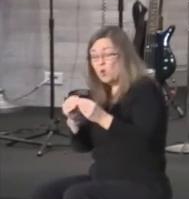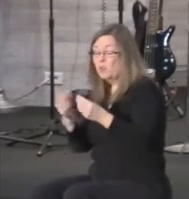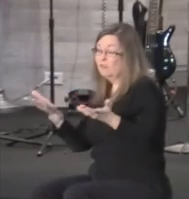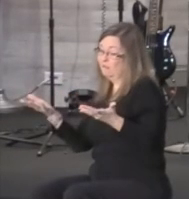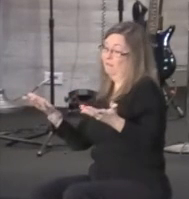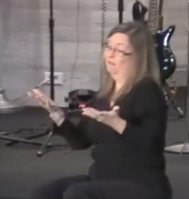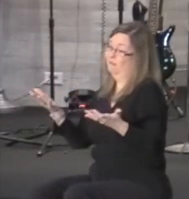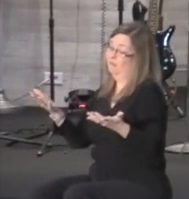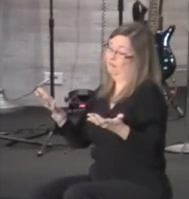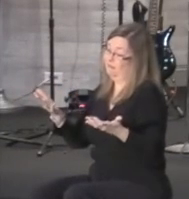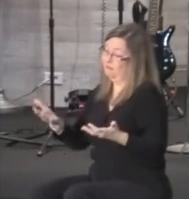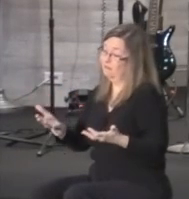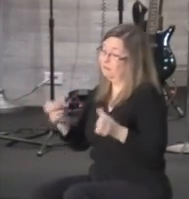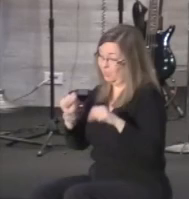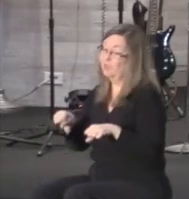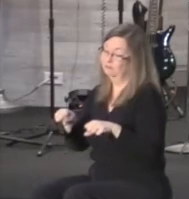more.